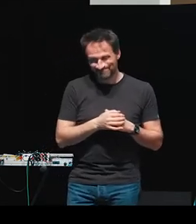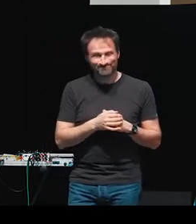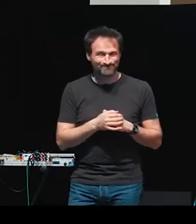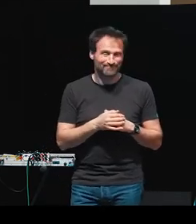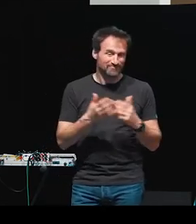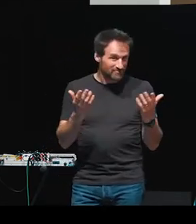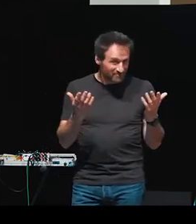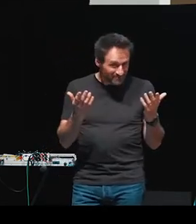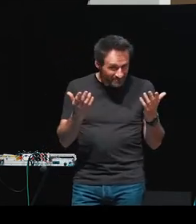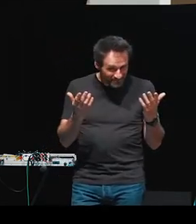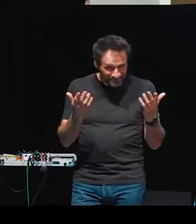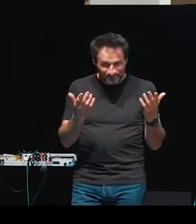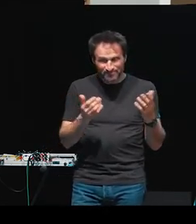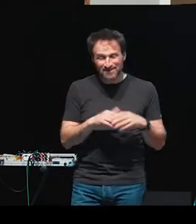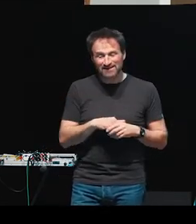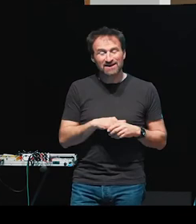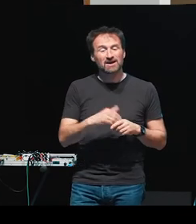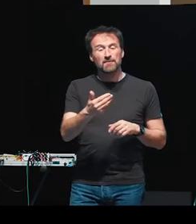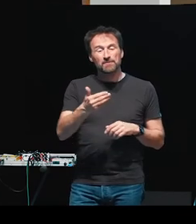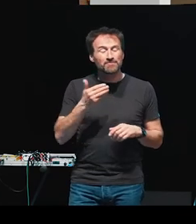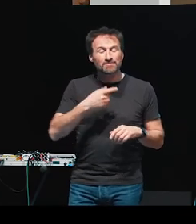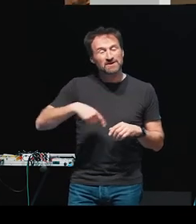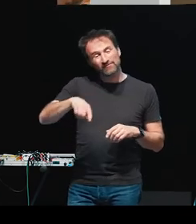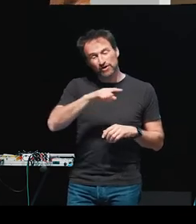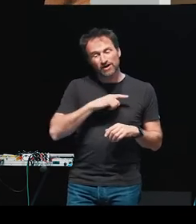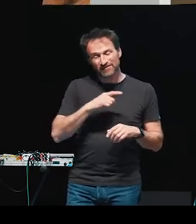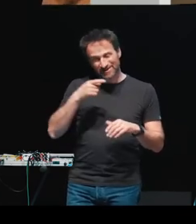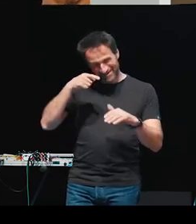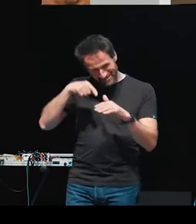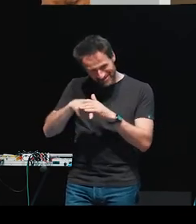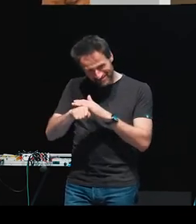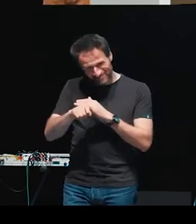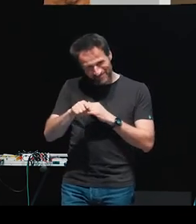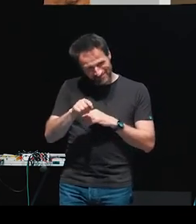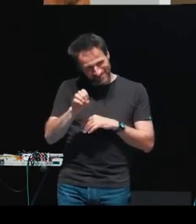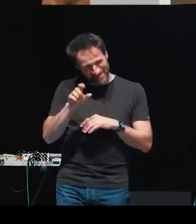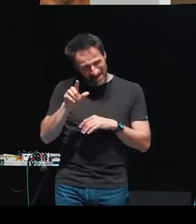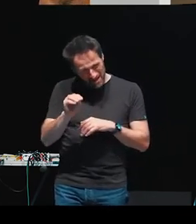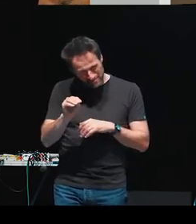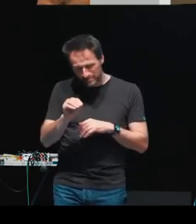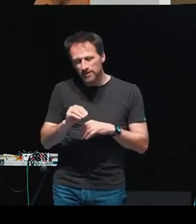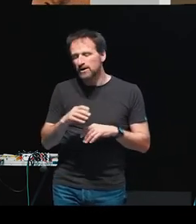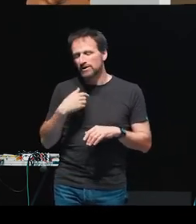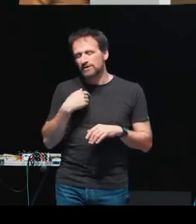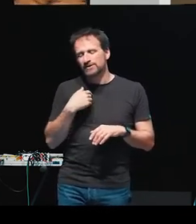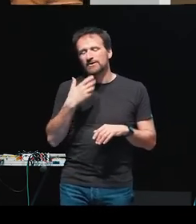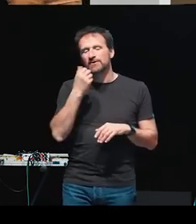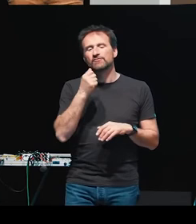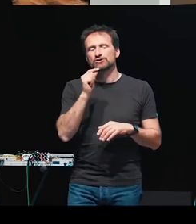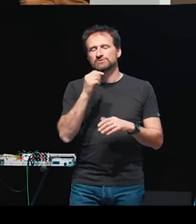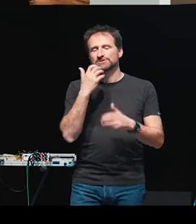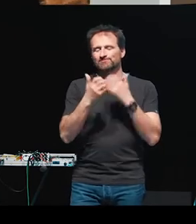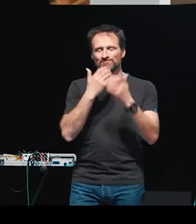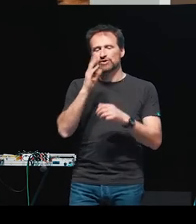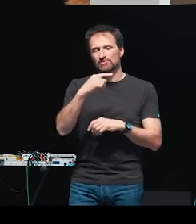So before diving into the code, to talk a bit about this, which is